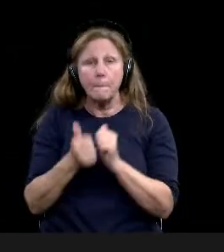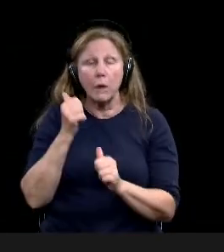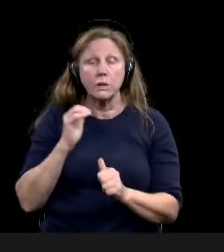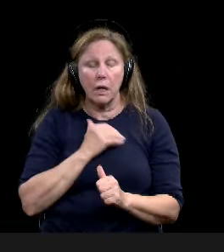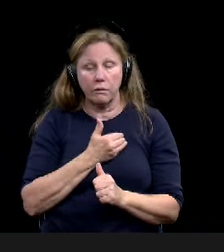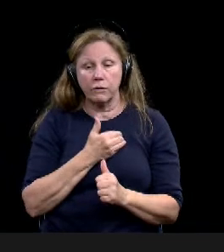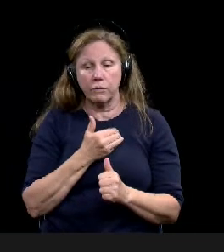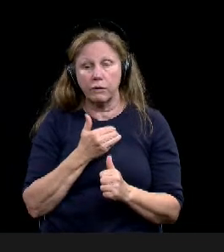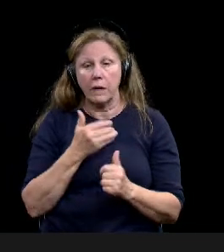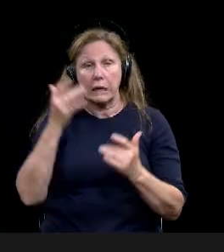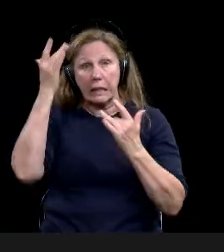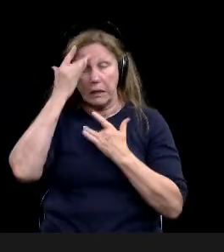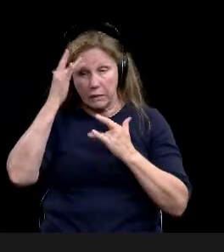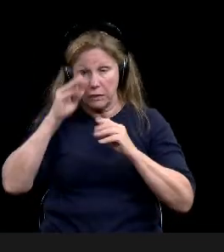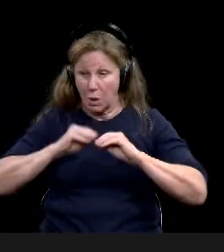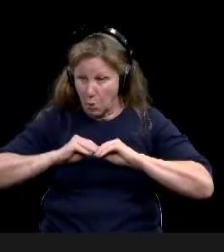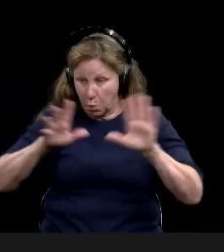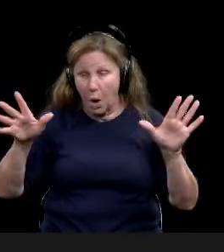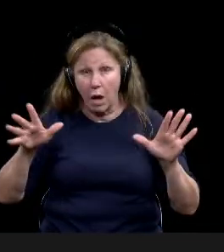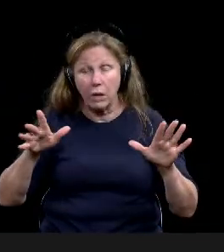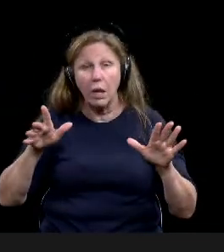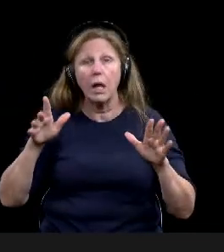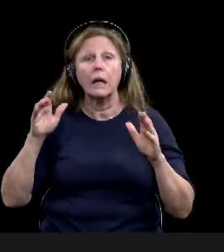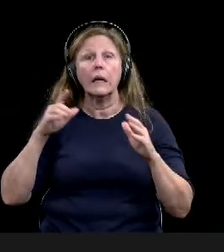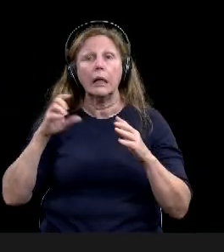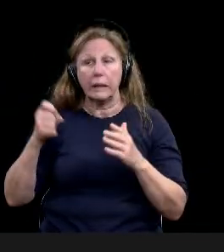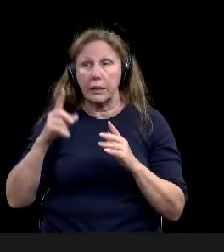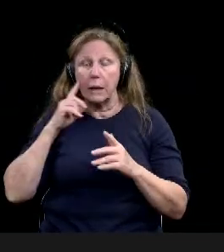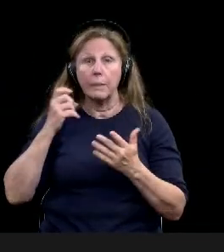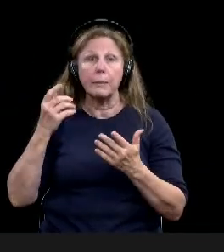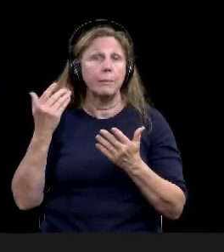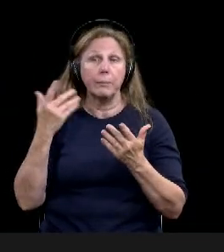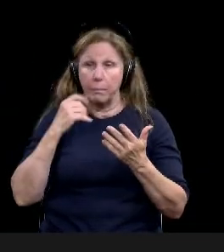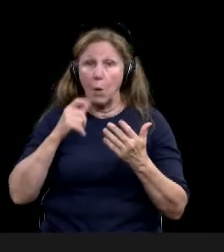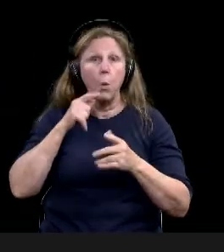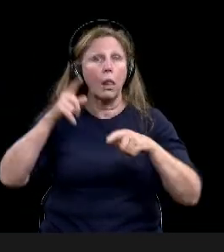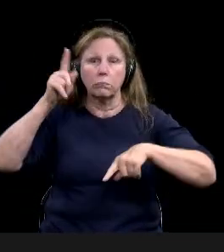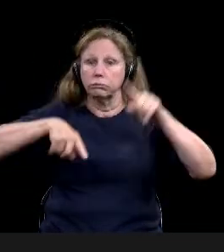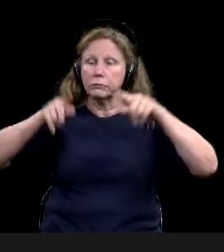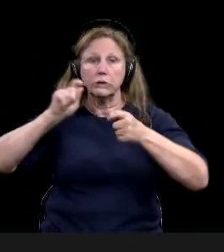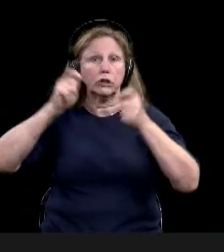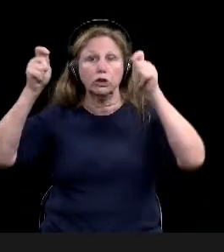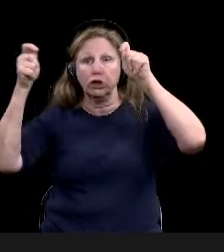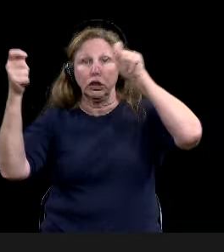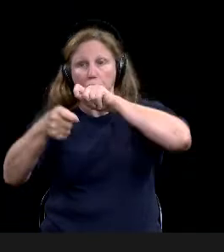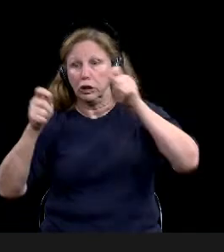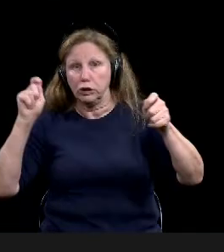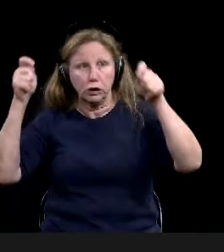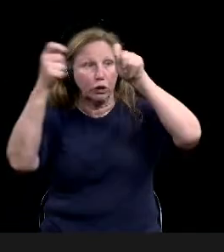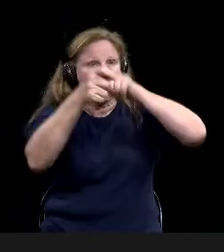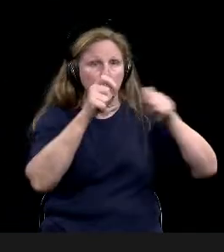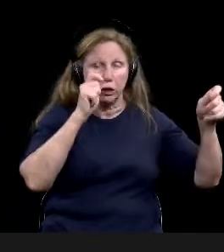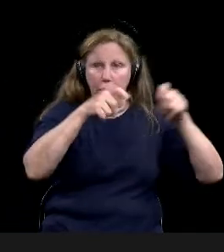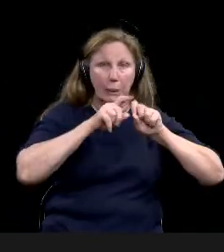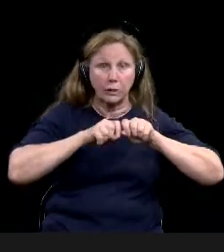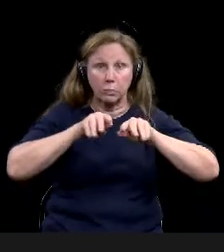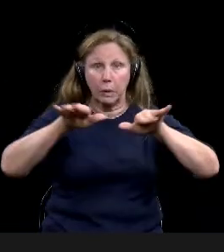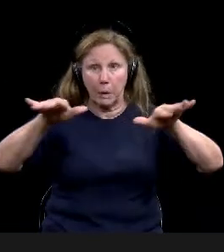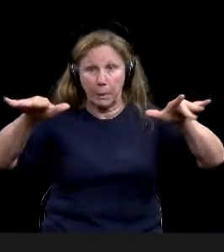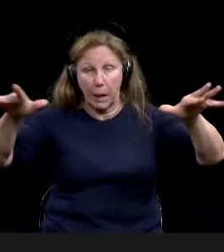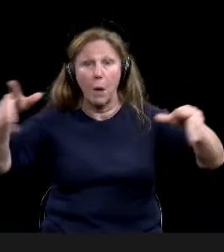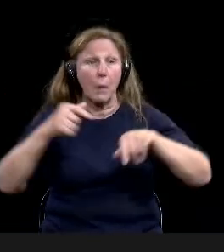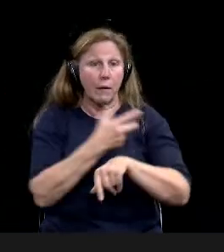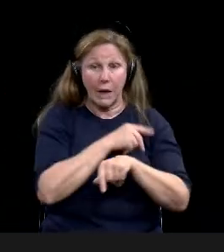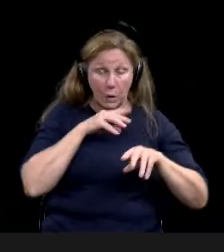and our hope is that vaccine can be distributed globally in order to reduce the impact of the